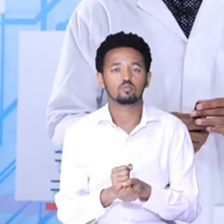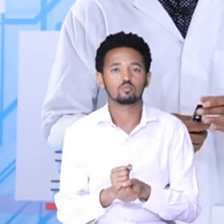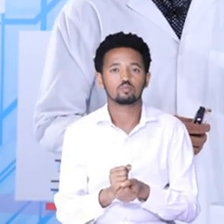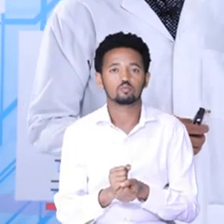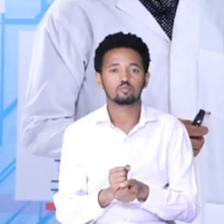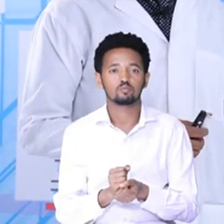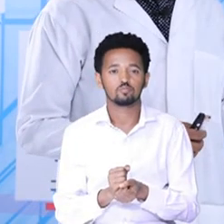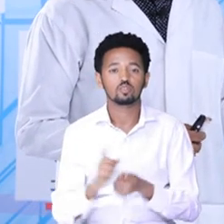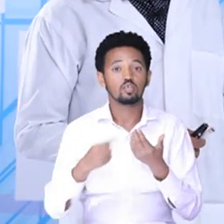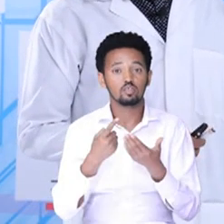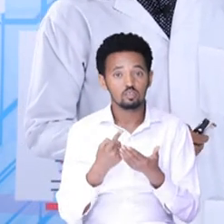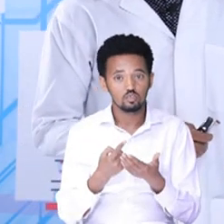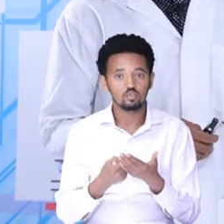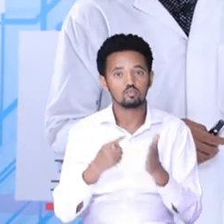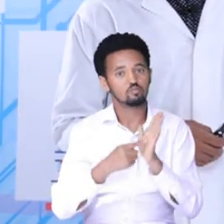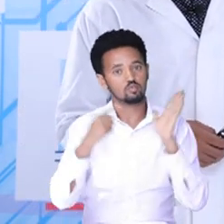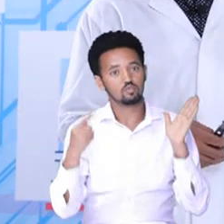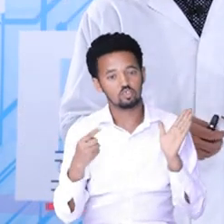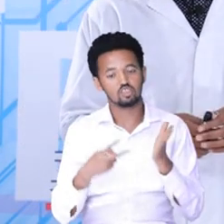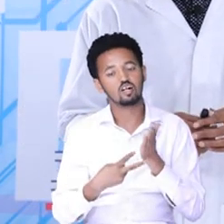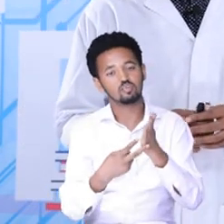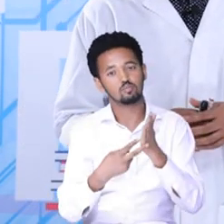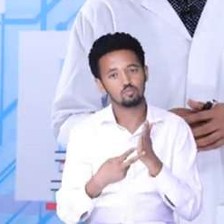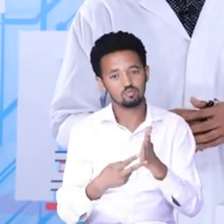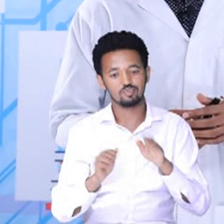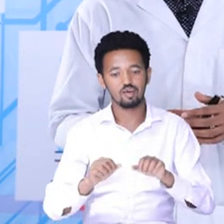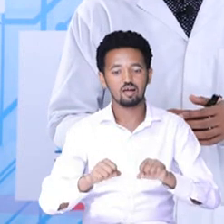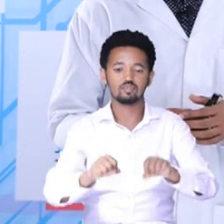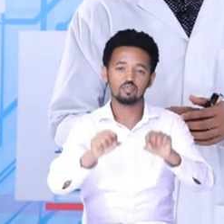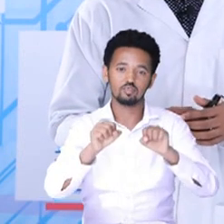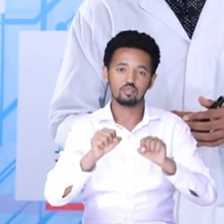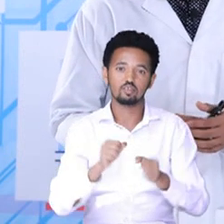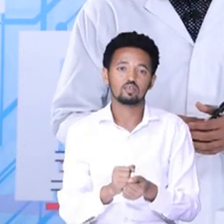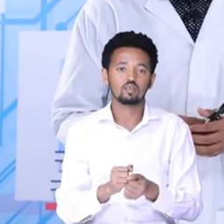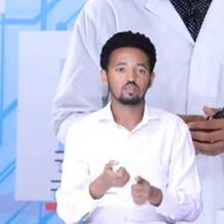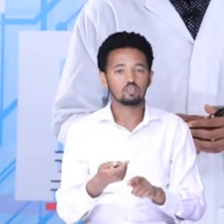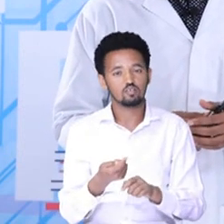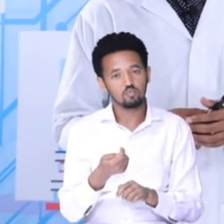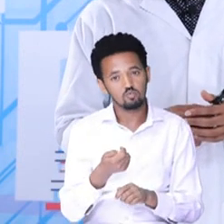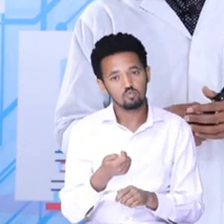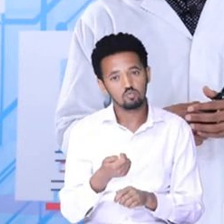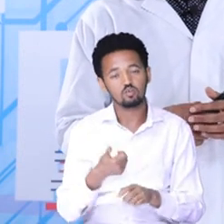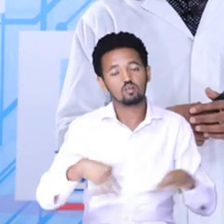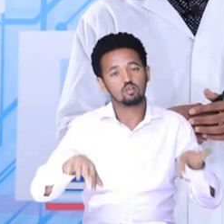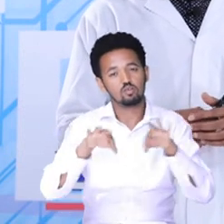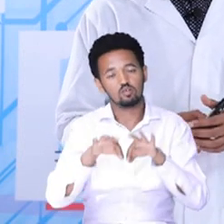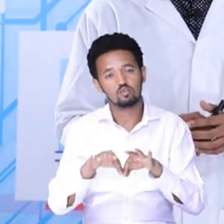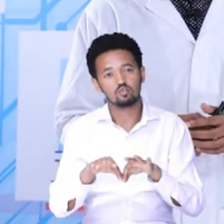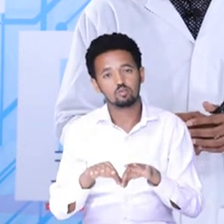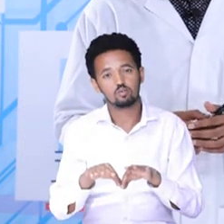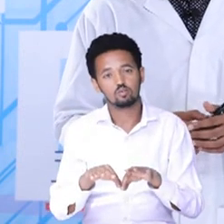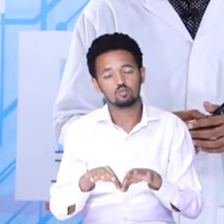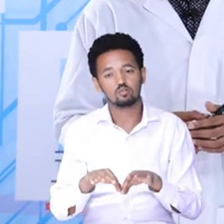In this context, transportation access is very important, especially in the